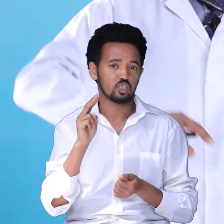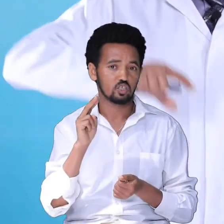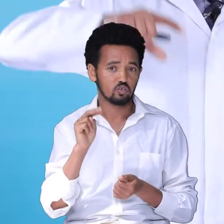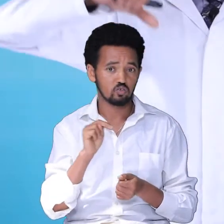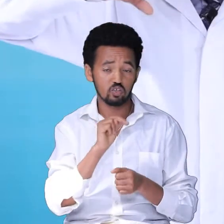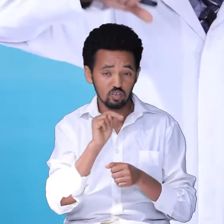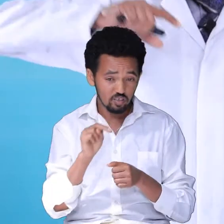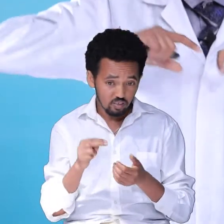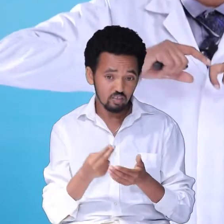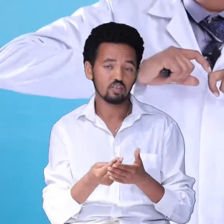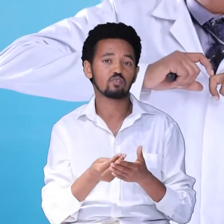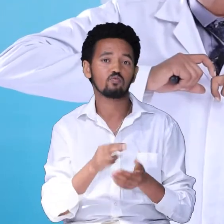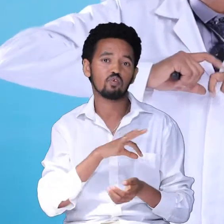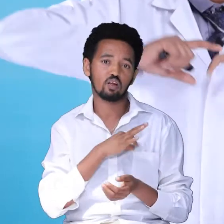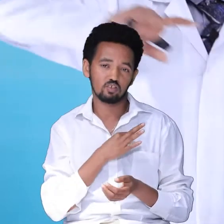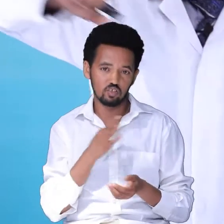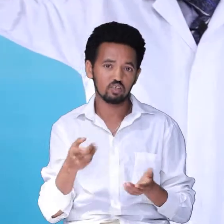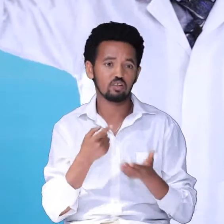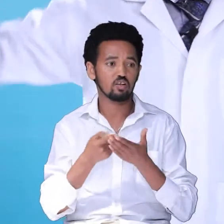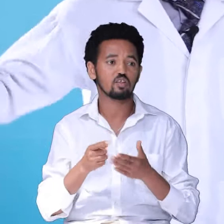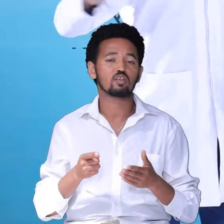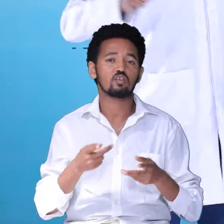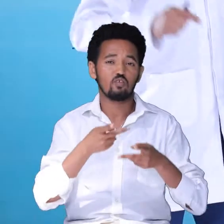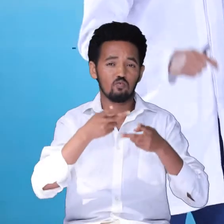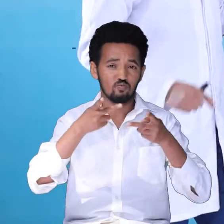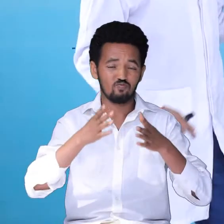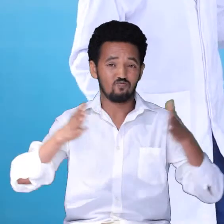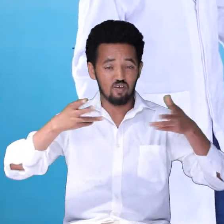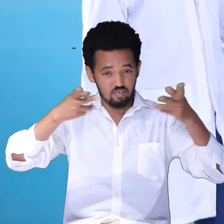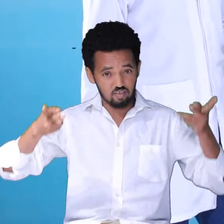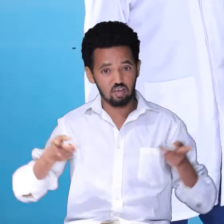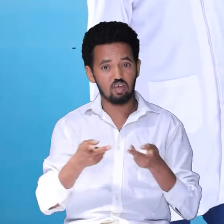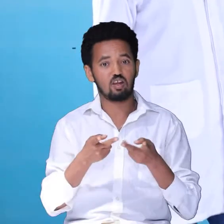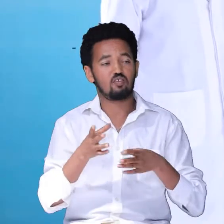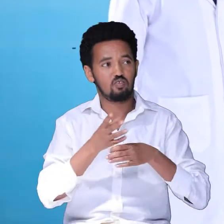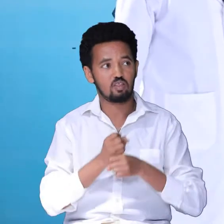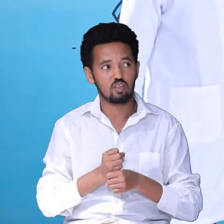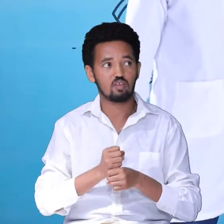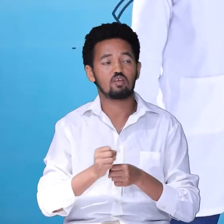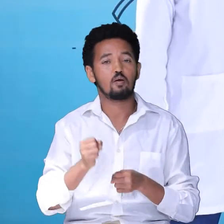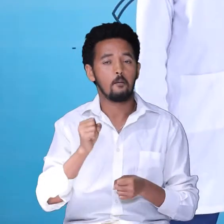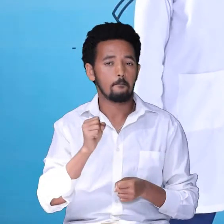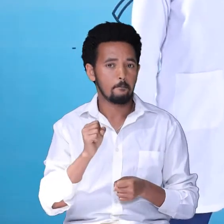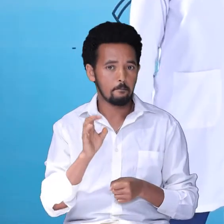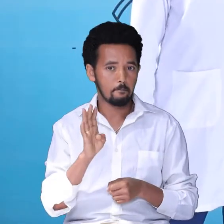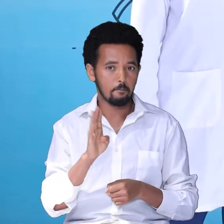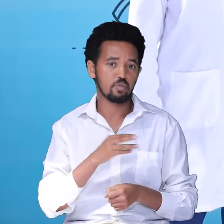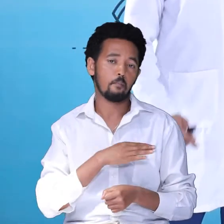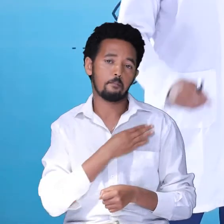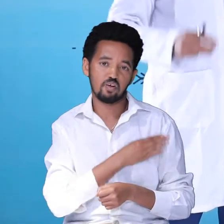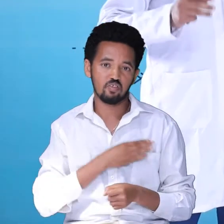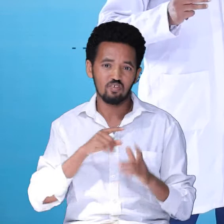expanded the France territory into vast area. He even forced Great Britain to make peace